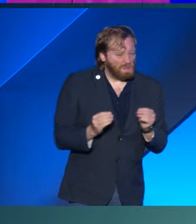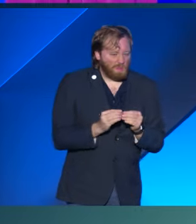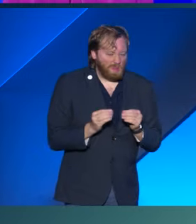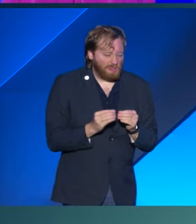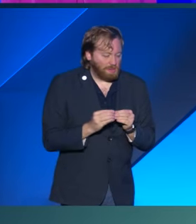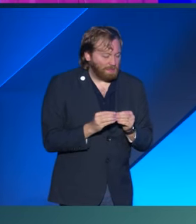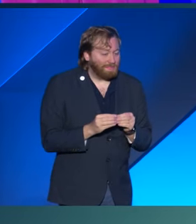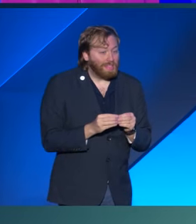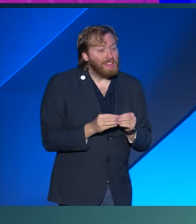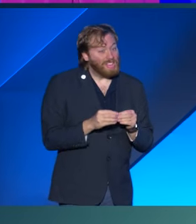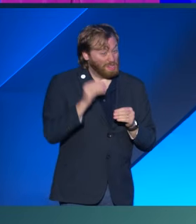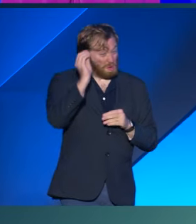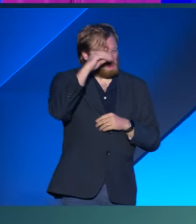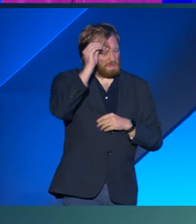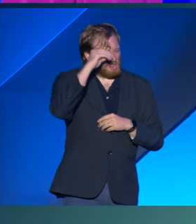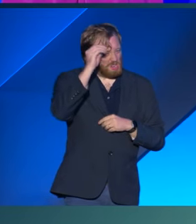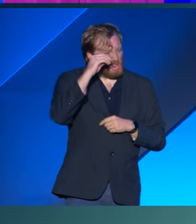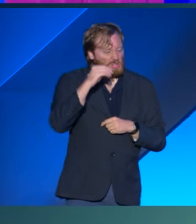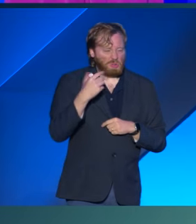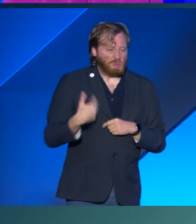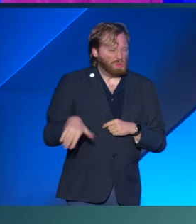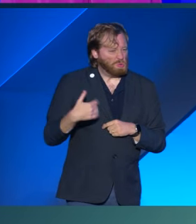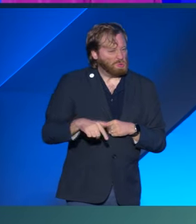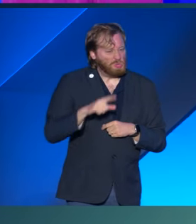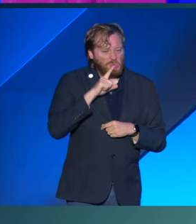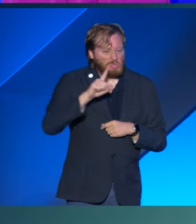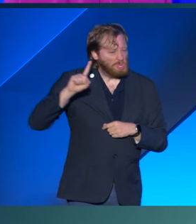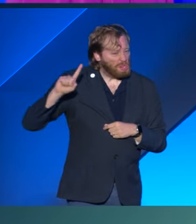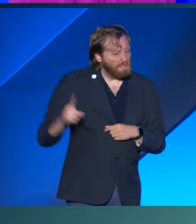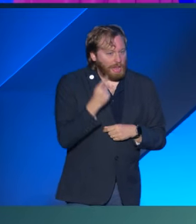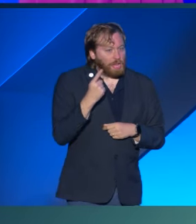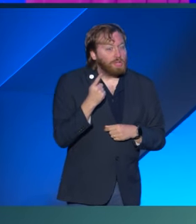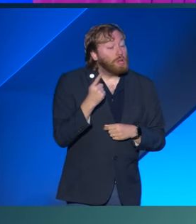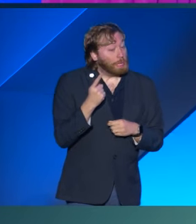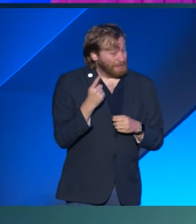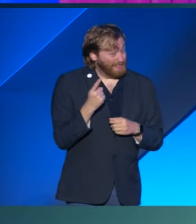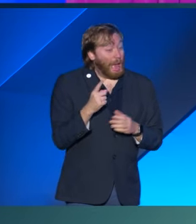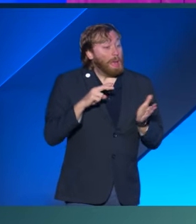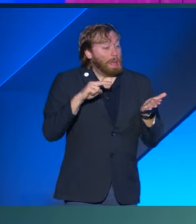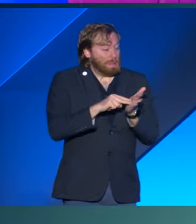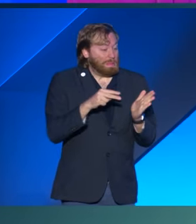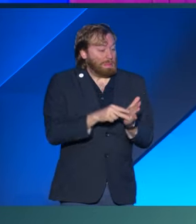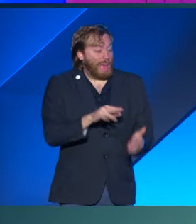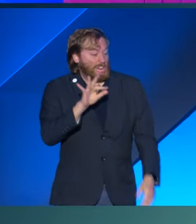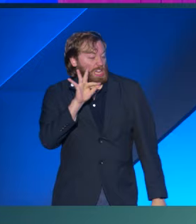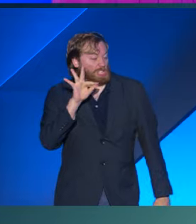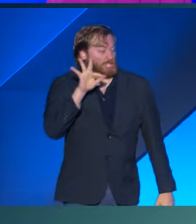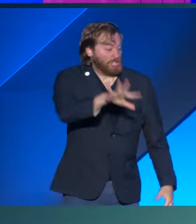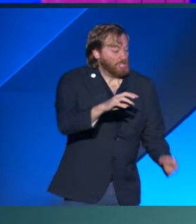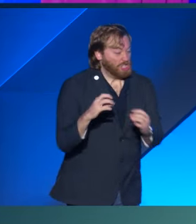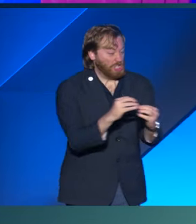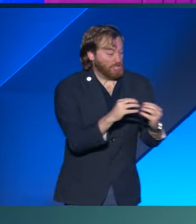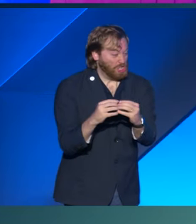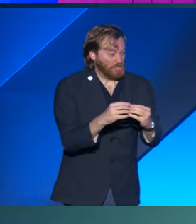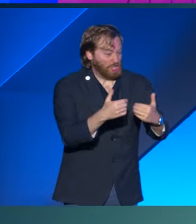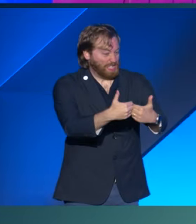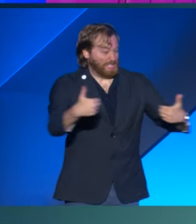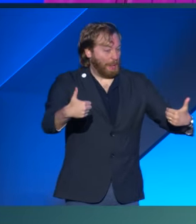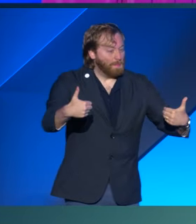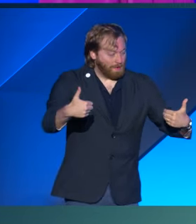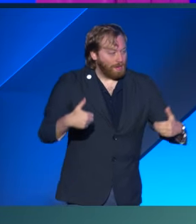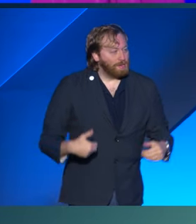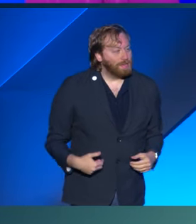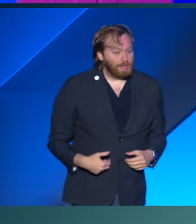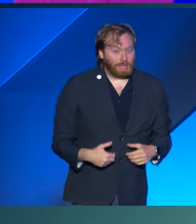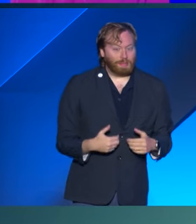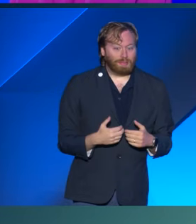people, are deeply offensive and intentionally polarizing. Even lauded HR